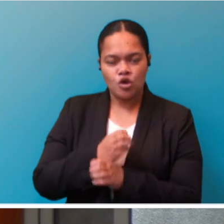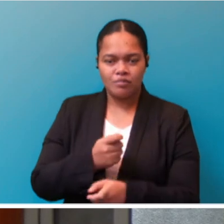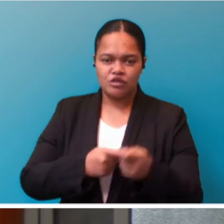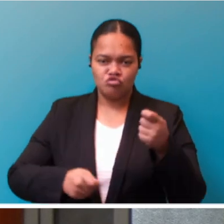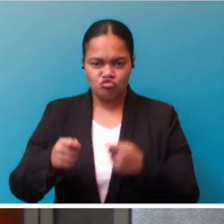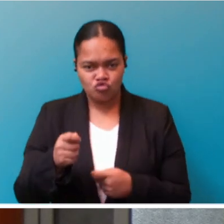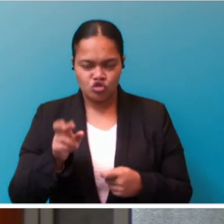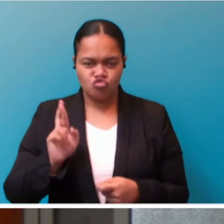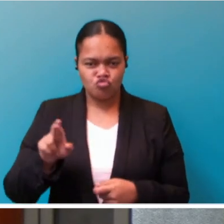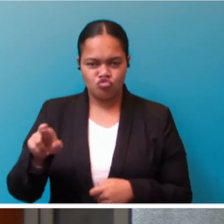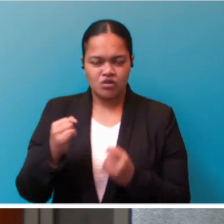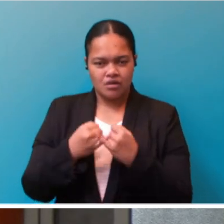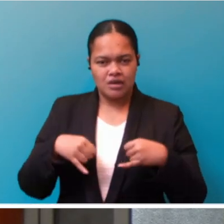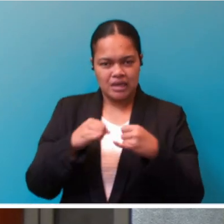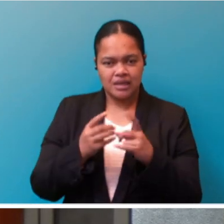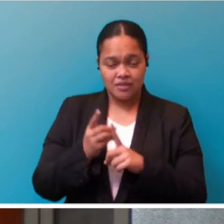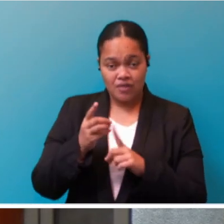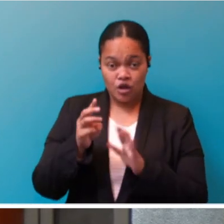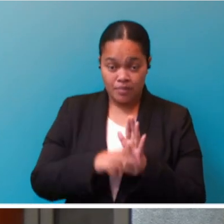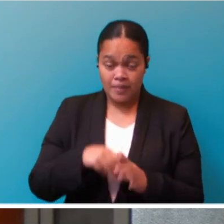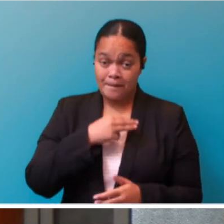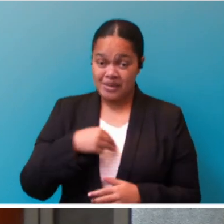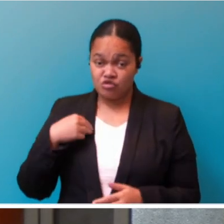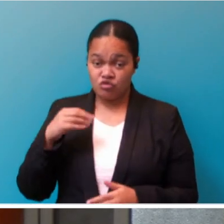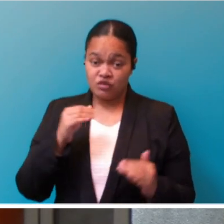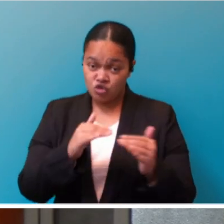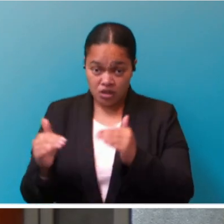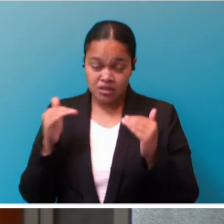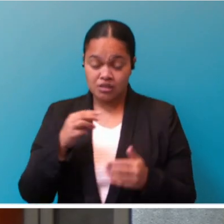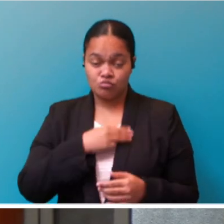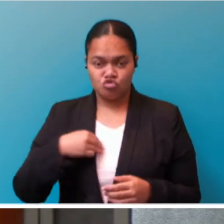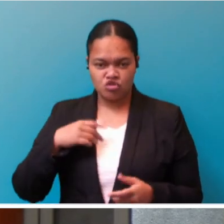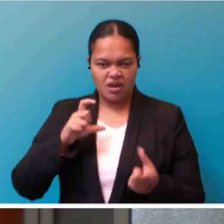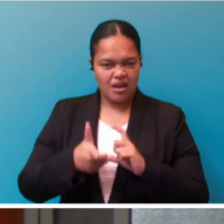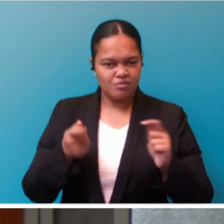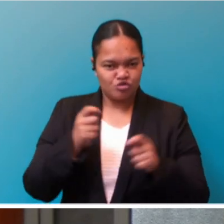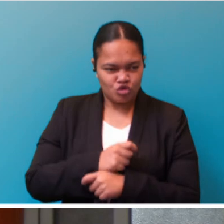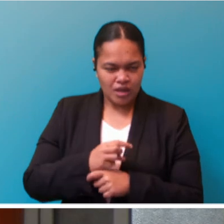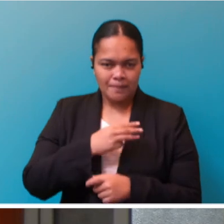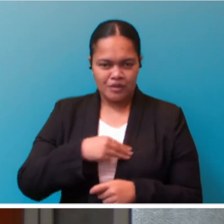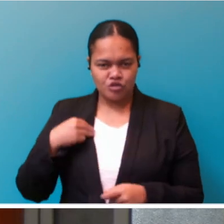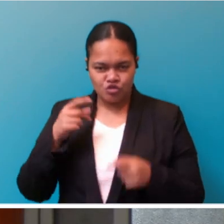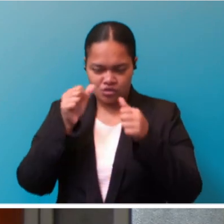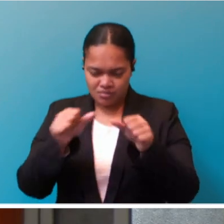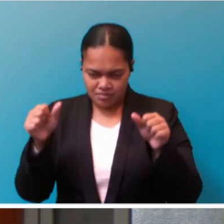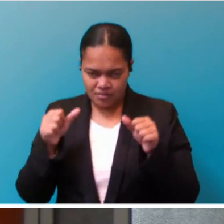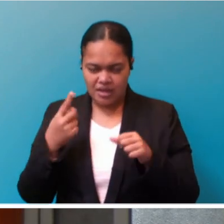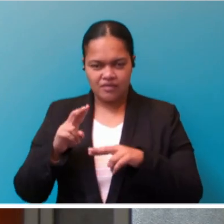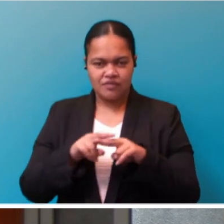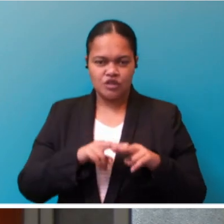of Rural and Maritime Development, Ministry of Justice, Ministry of Climate Change, Ministry of Agriculture, and Fiji Police